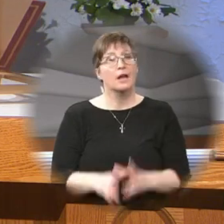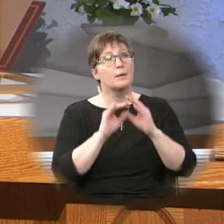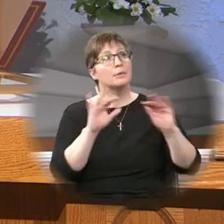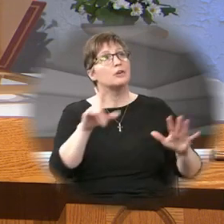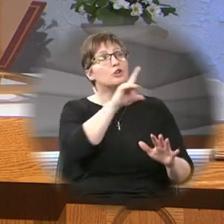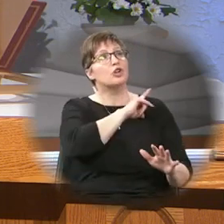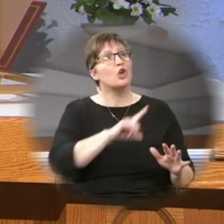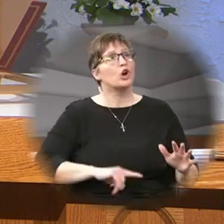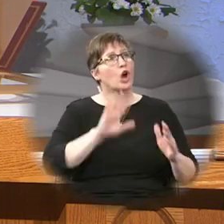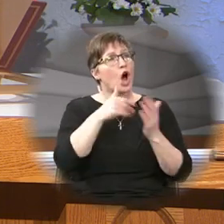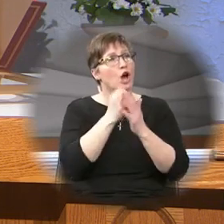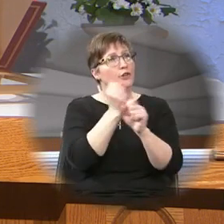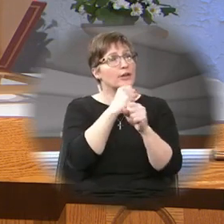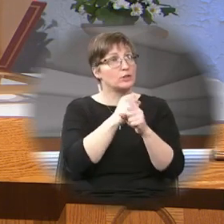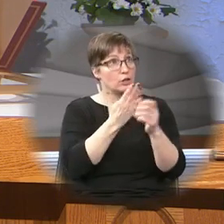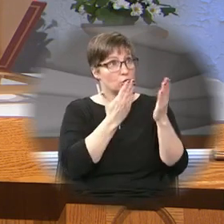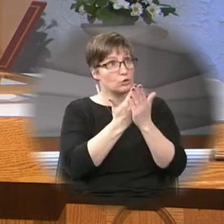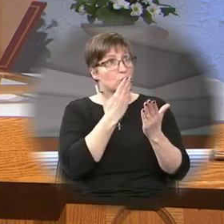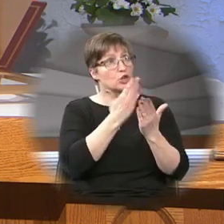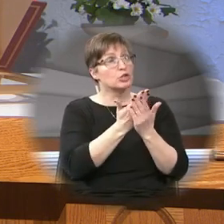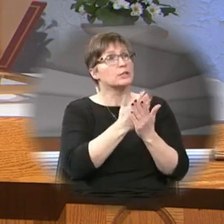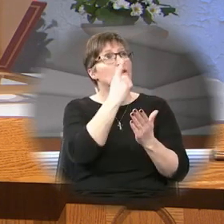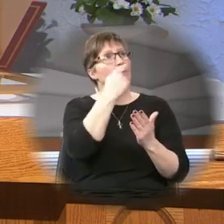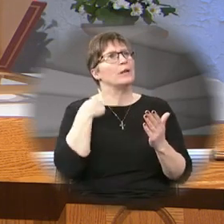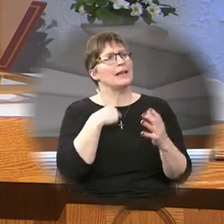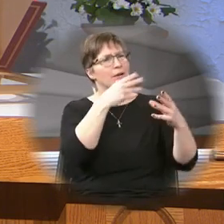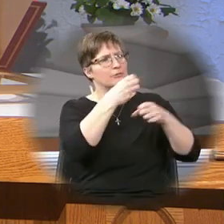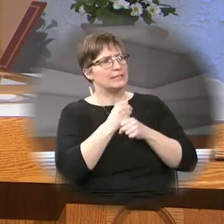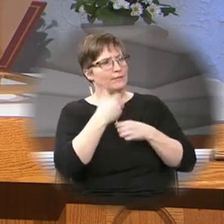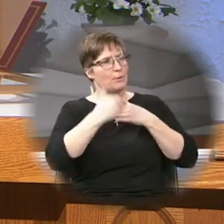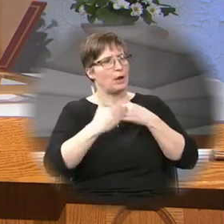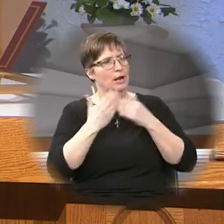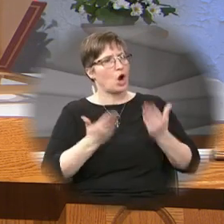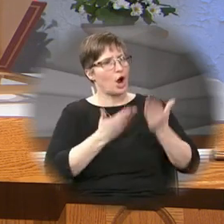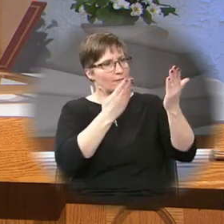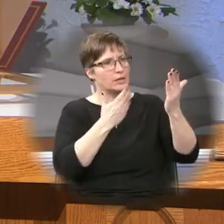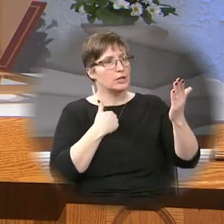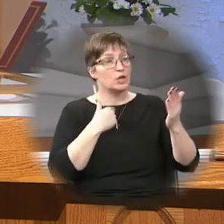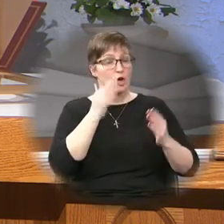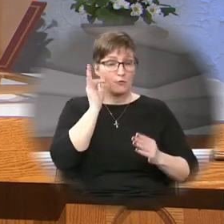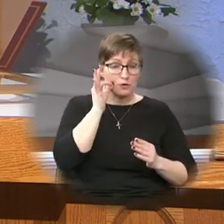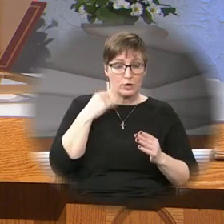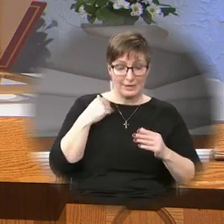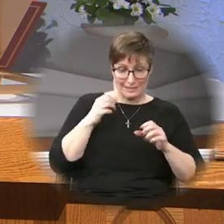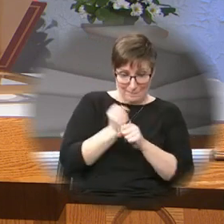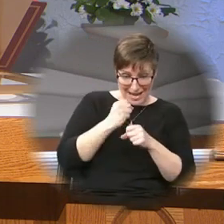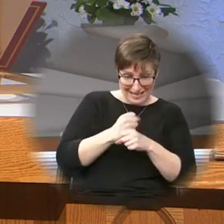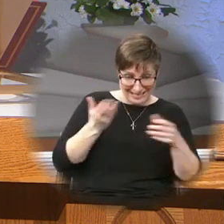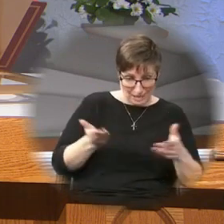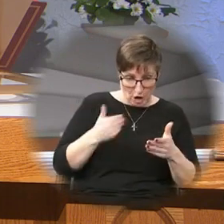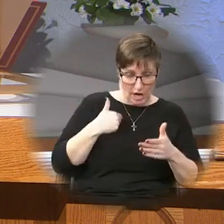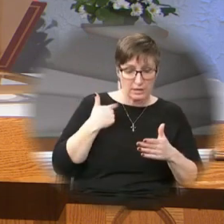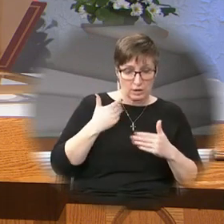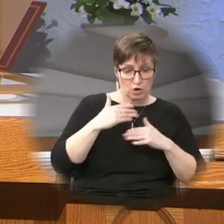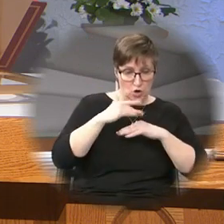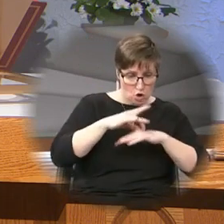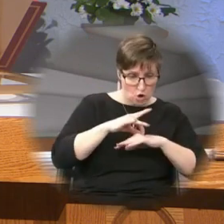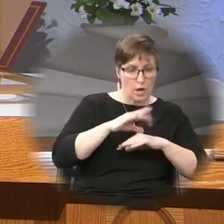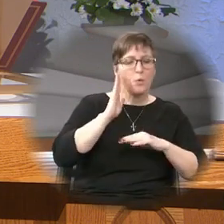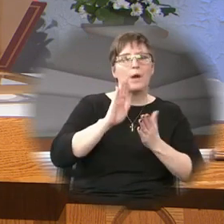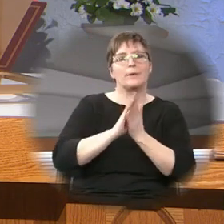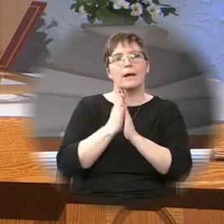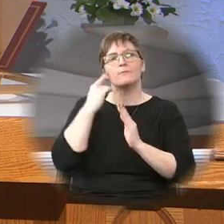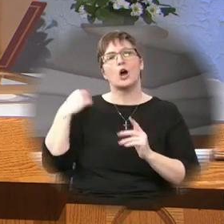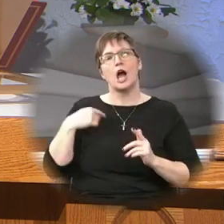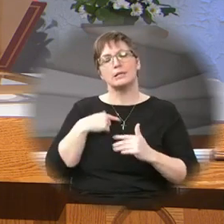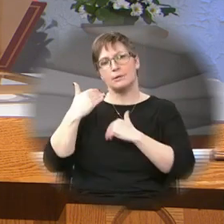Blessed are you, Lord God of all creation, for through your goodness we have received the bread we offer you. Fruit of the earth and work of human hands, it will become for us